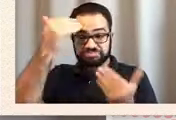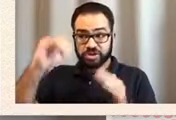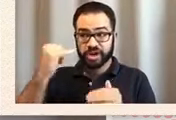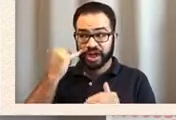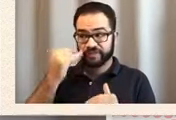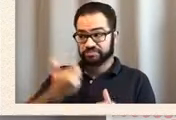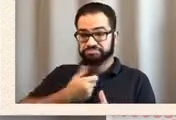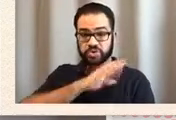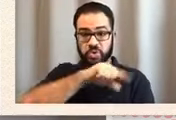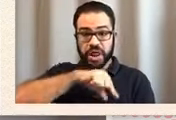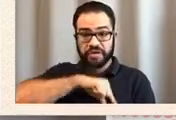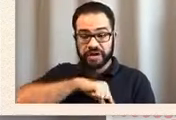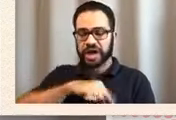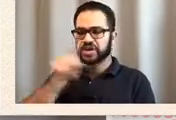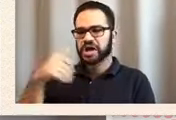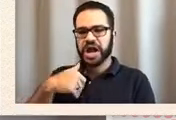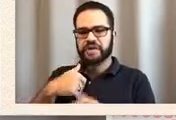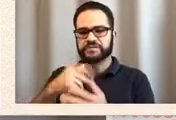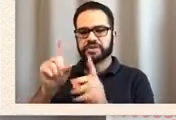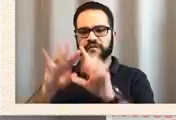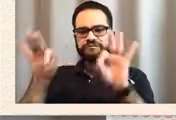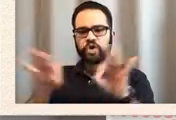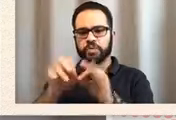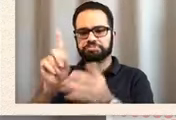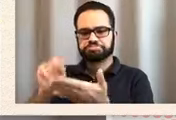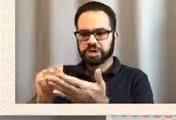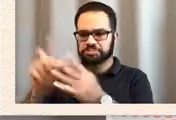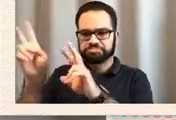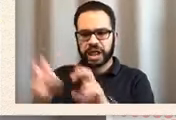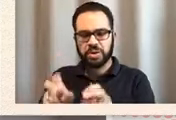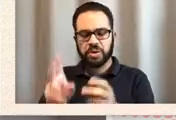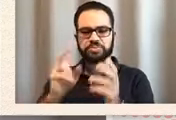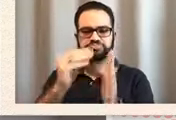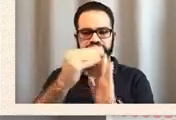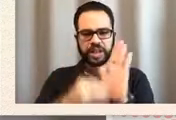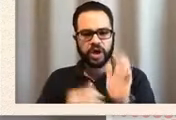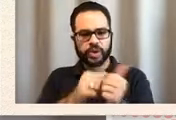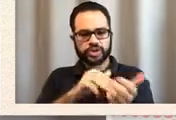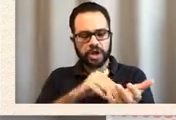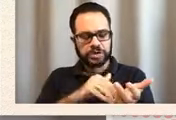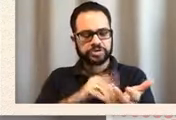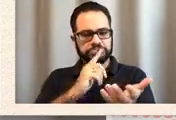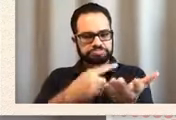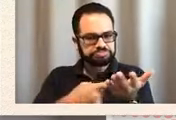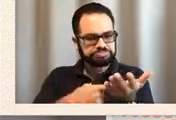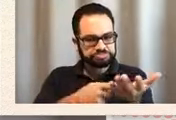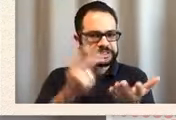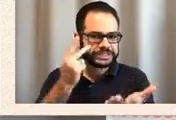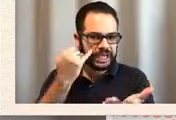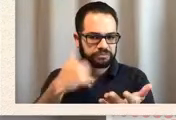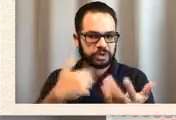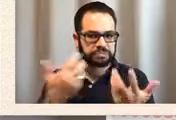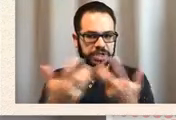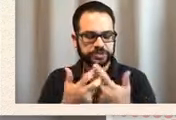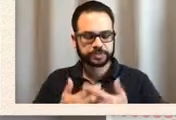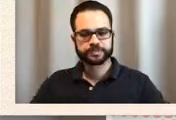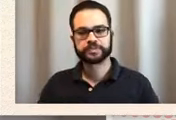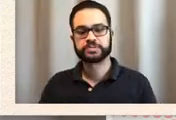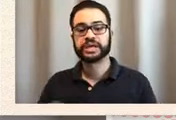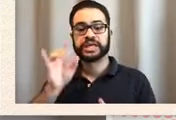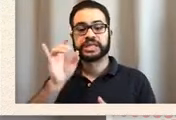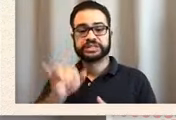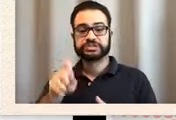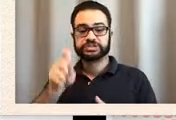doctor, discuss, and see if you become eligible. And once again, this is a severe disability, so expect it to last more than 12